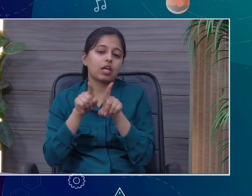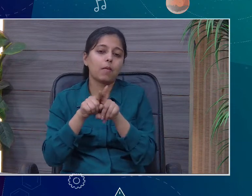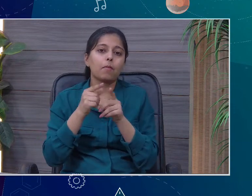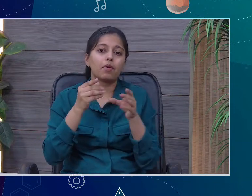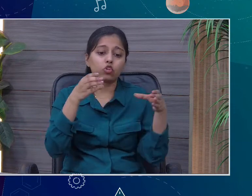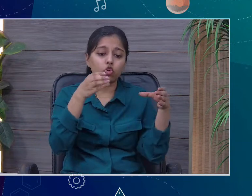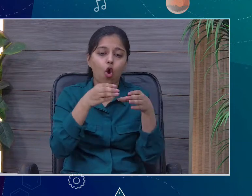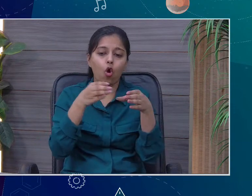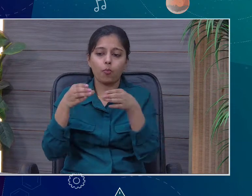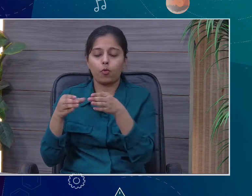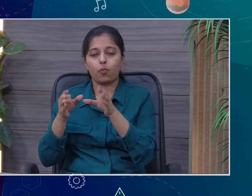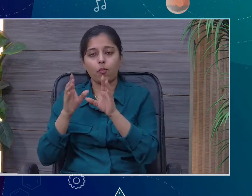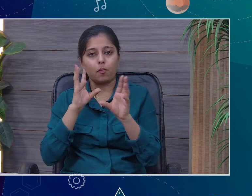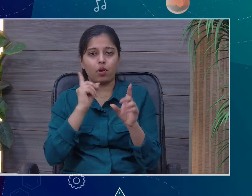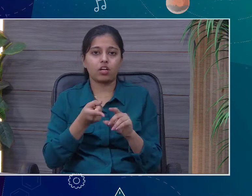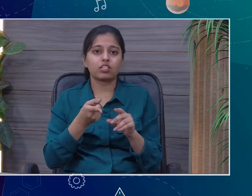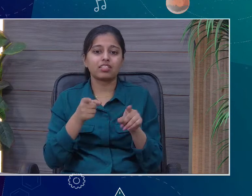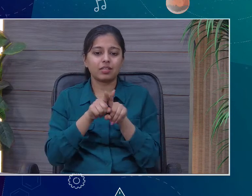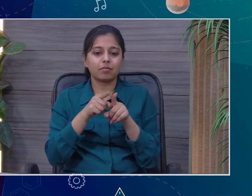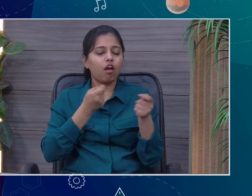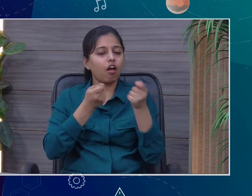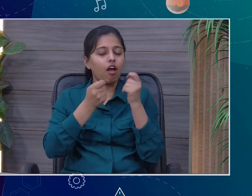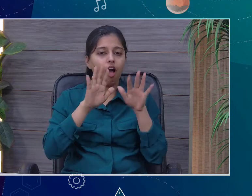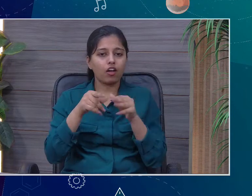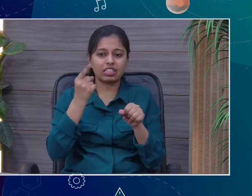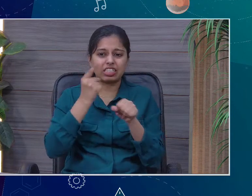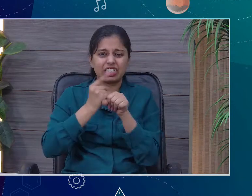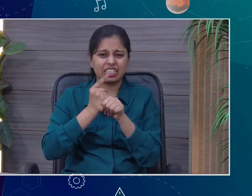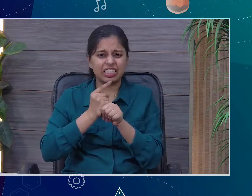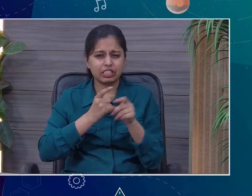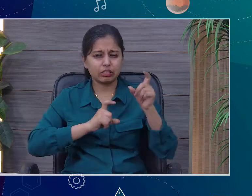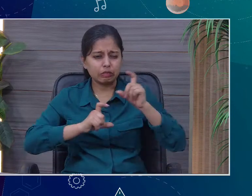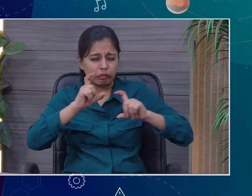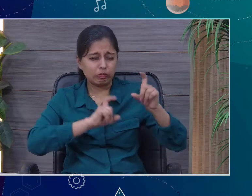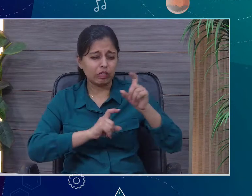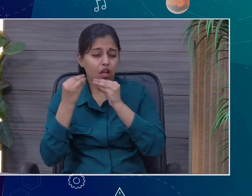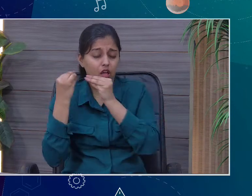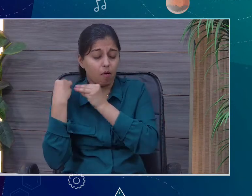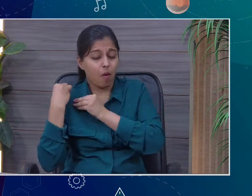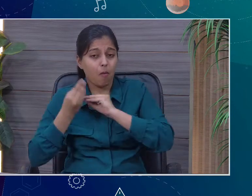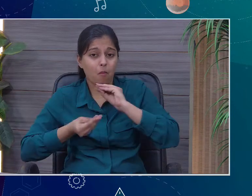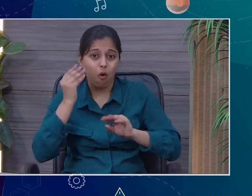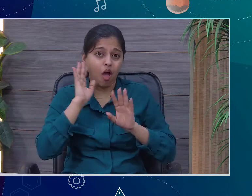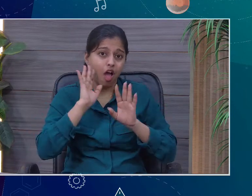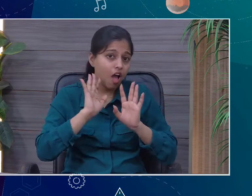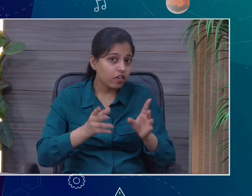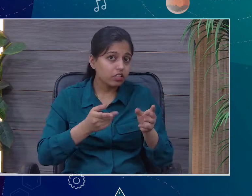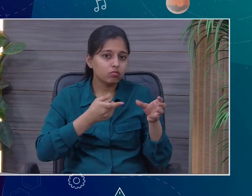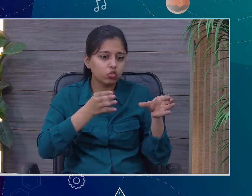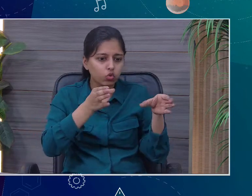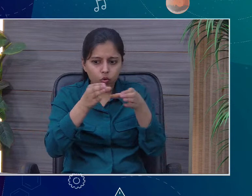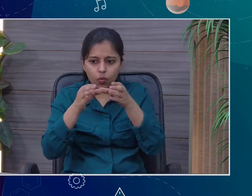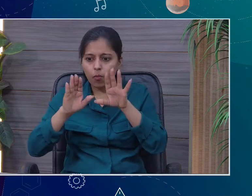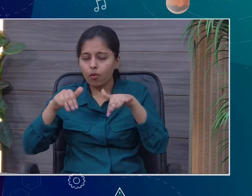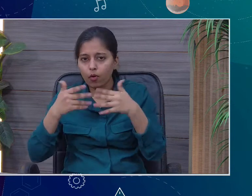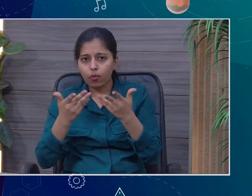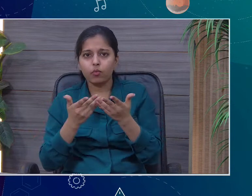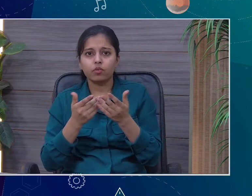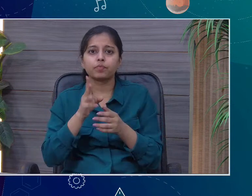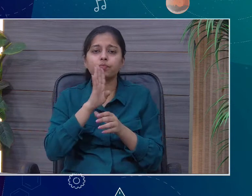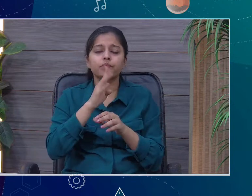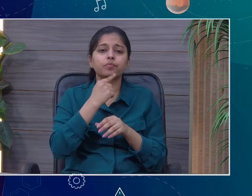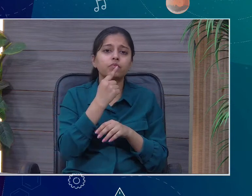made accordingly. Teacher has to take a lot of care in making up the pairs. And this is